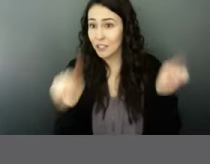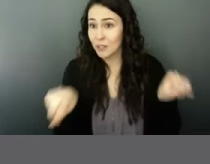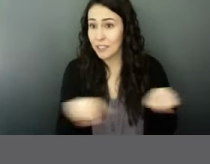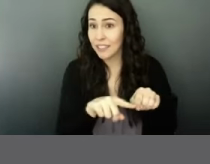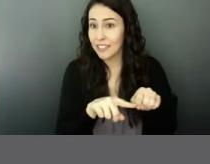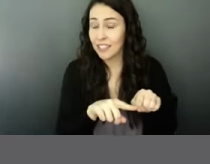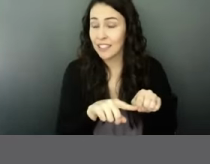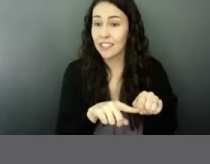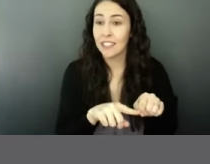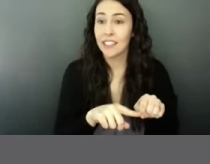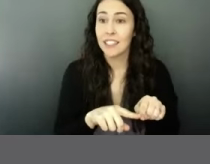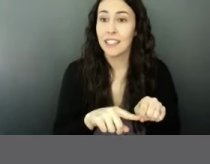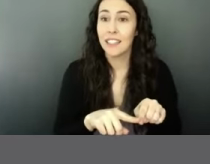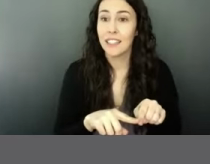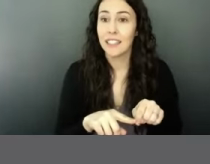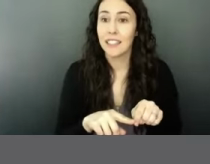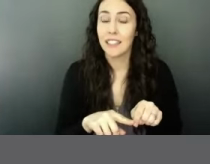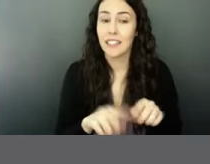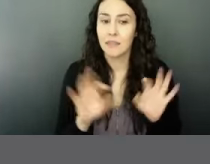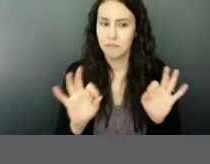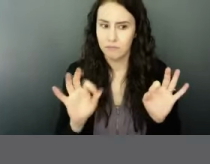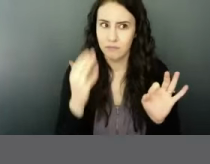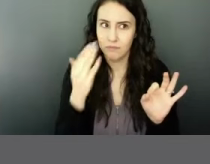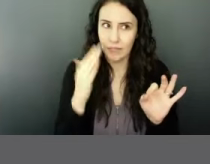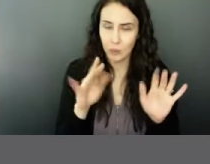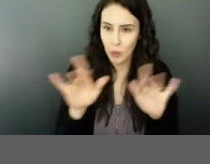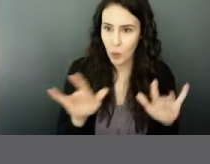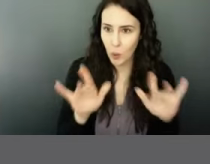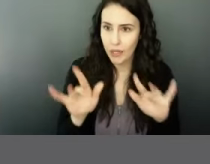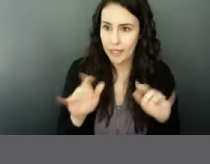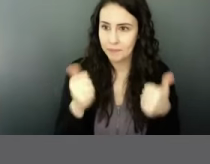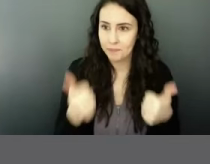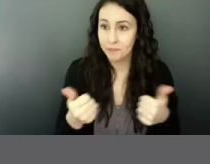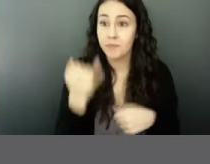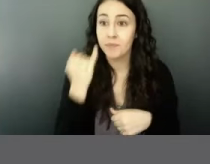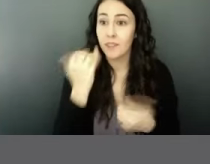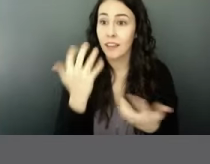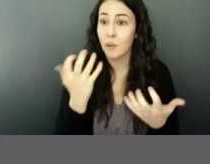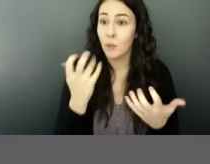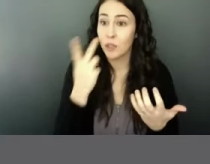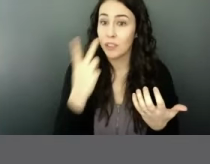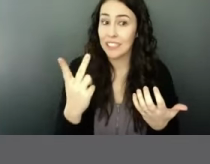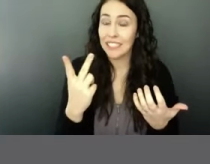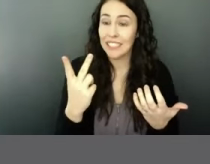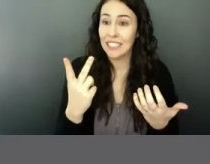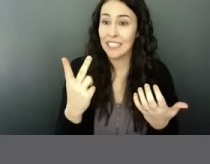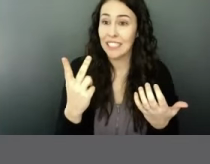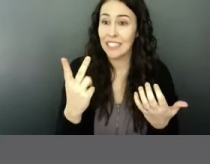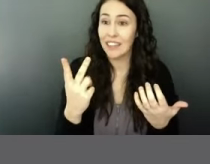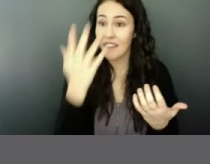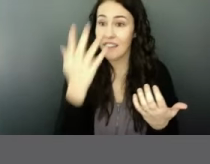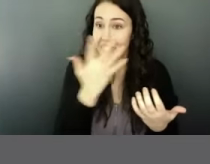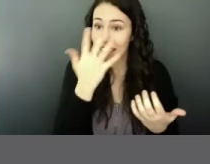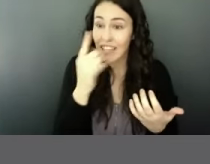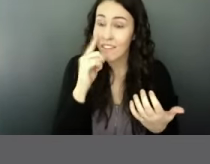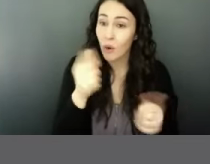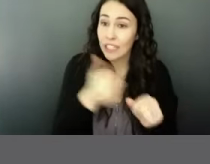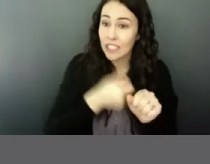this thing that I know it's recording us. If you want to be able to see the faces of the participants, you can just switch your view